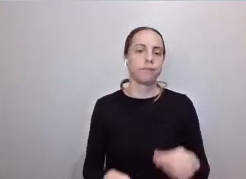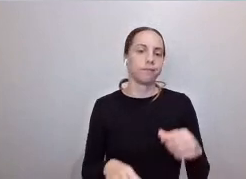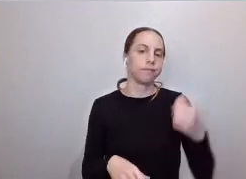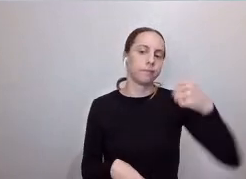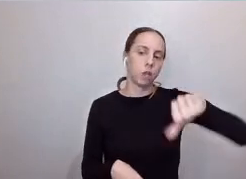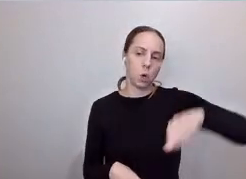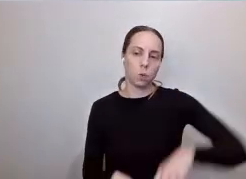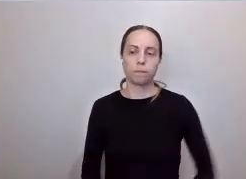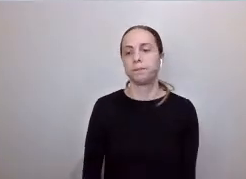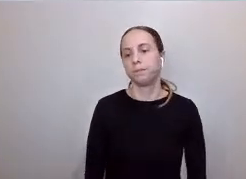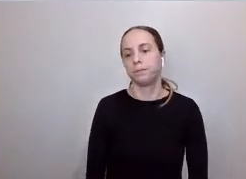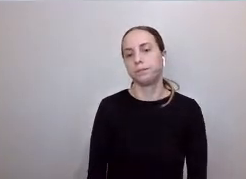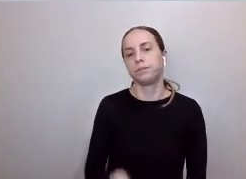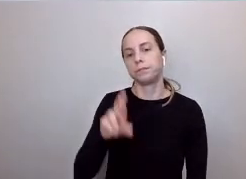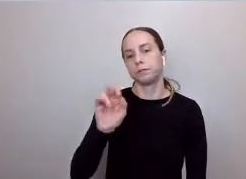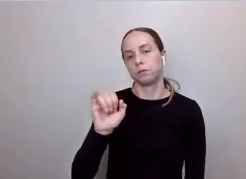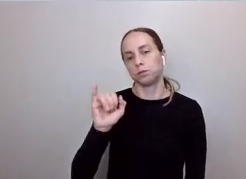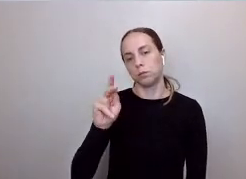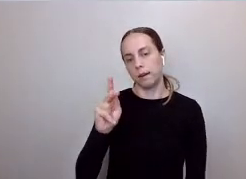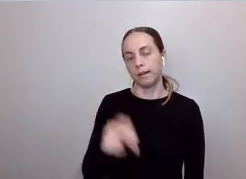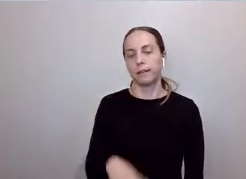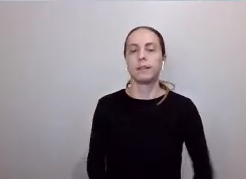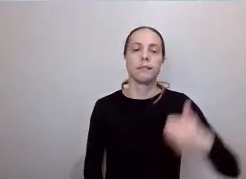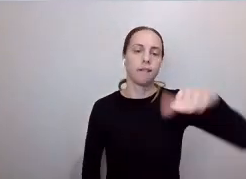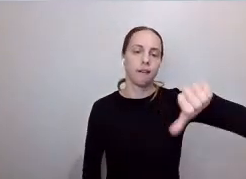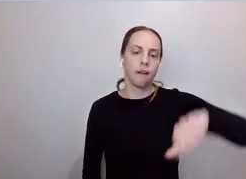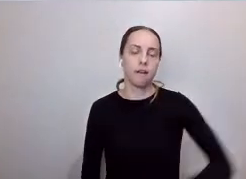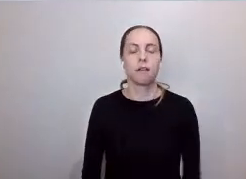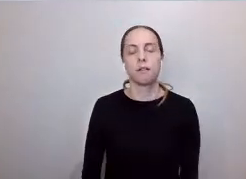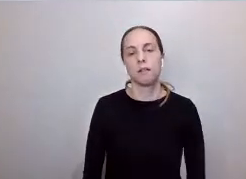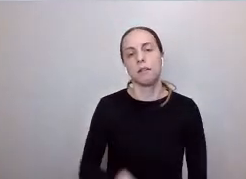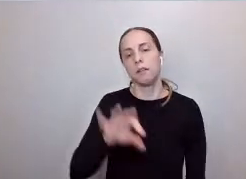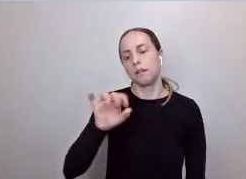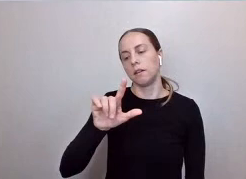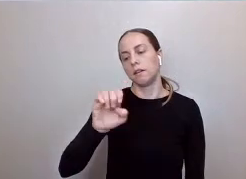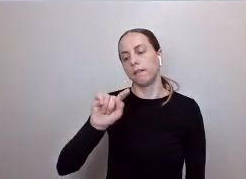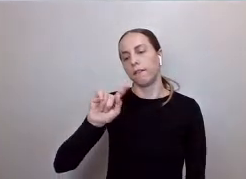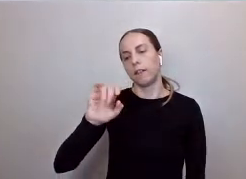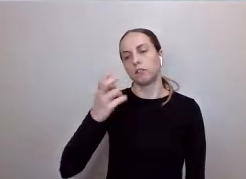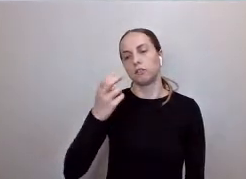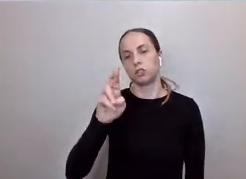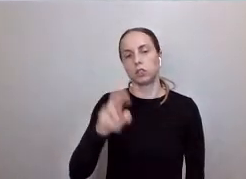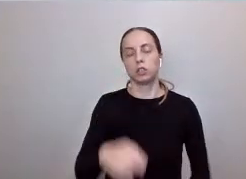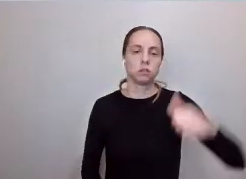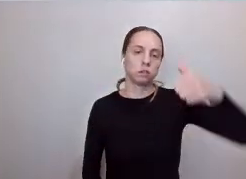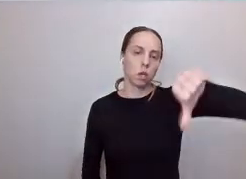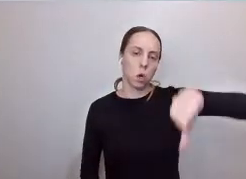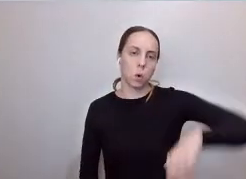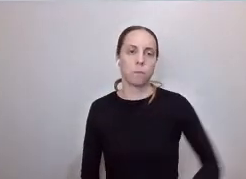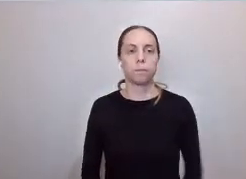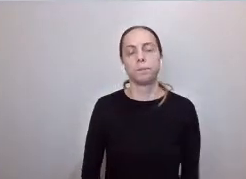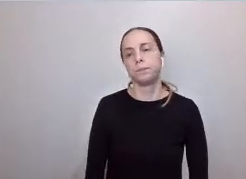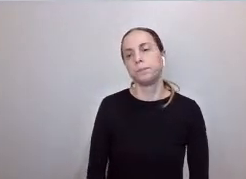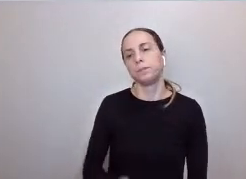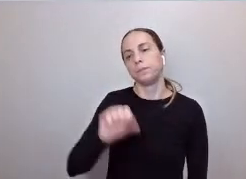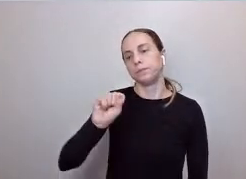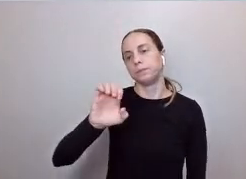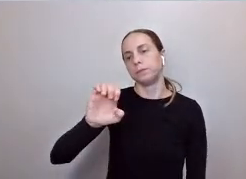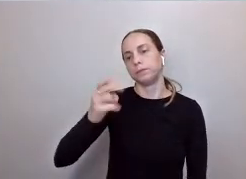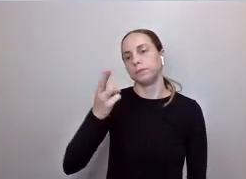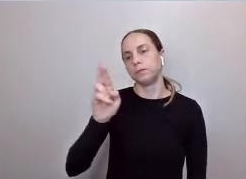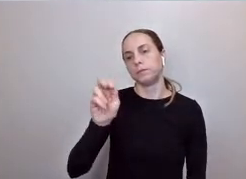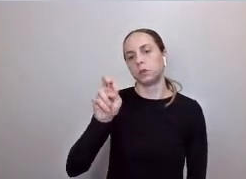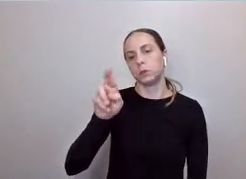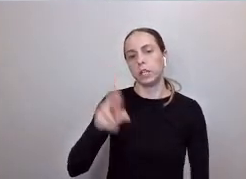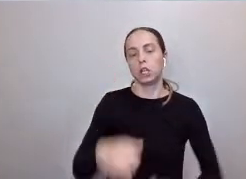Reich. Nay. Councilmember Fletcher. No. Councilmember Schrader. No.